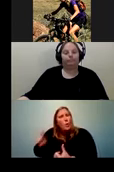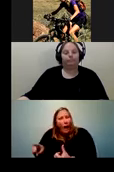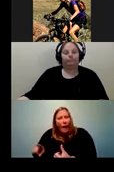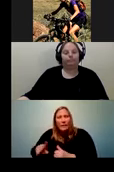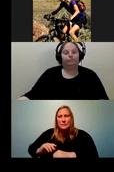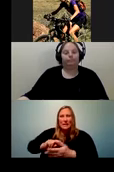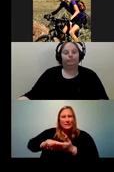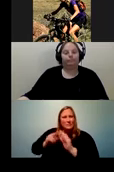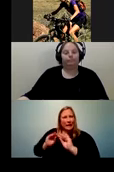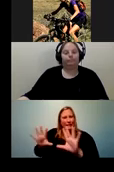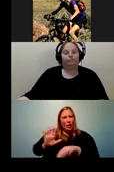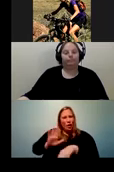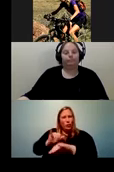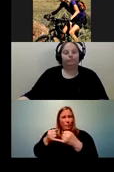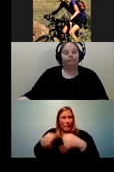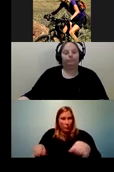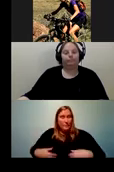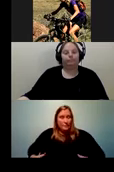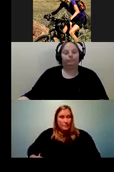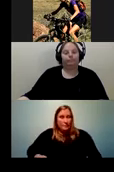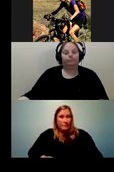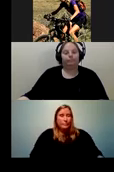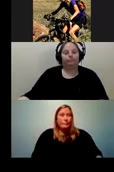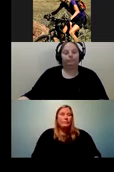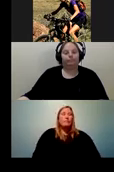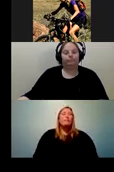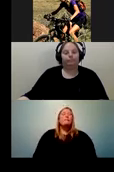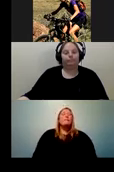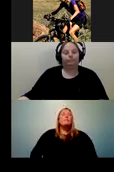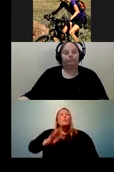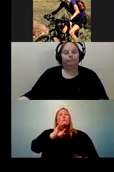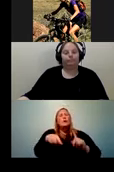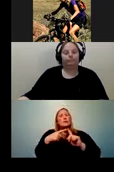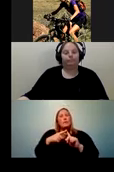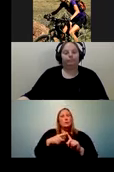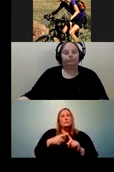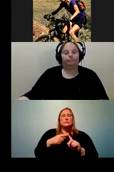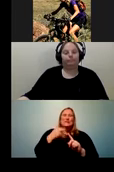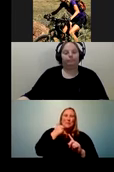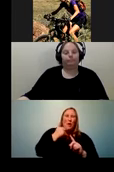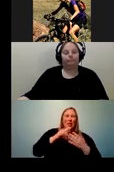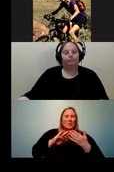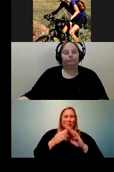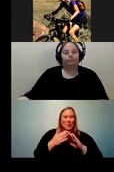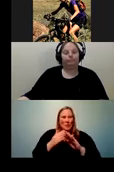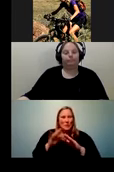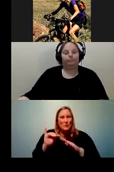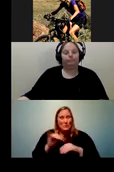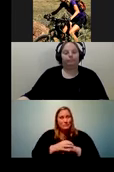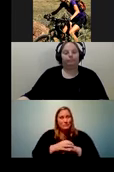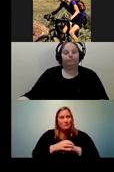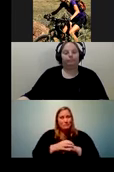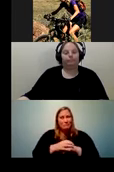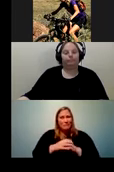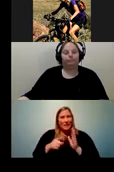Okay, we talked about small communities. One of the other ways that small communities can be challenging with boundaries is